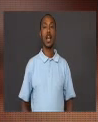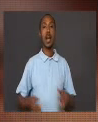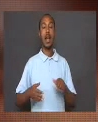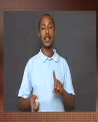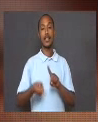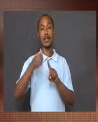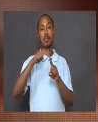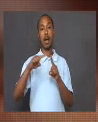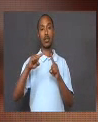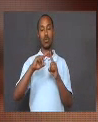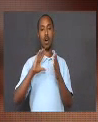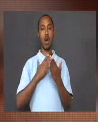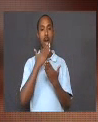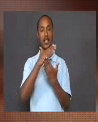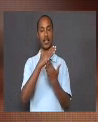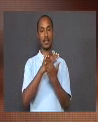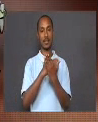Let's get back to our lesson.